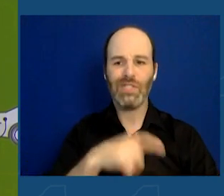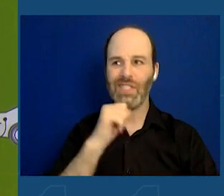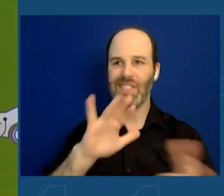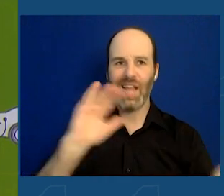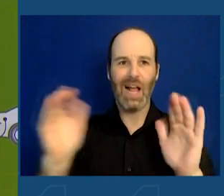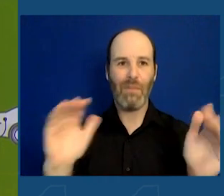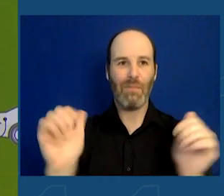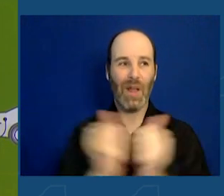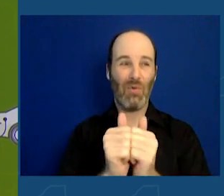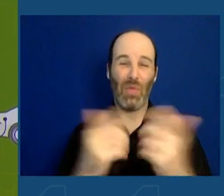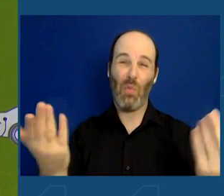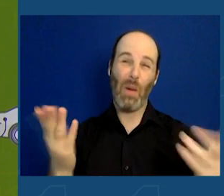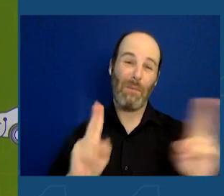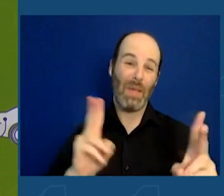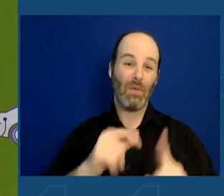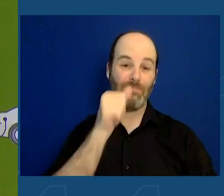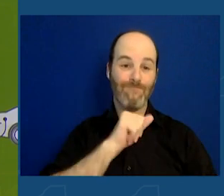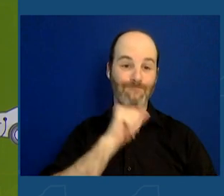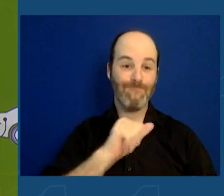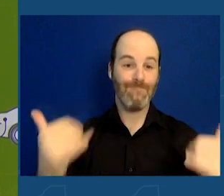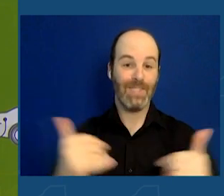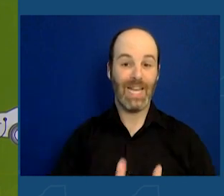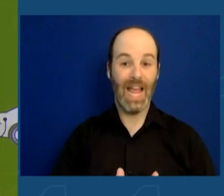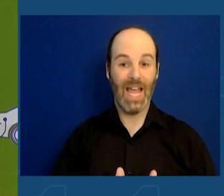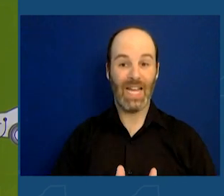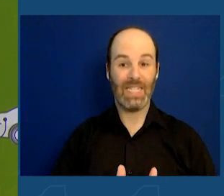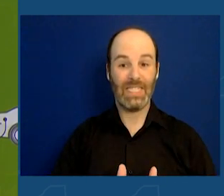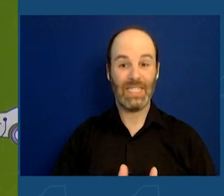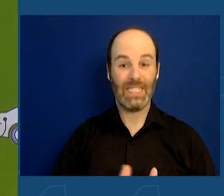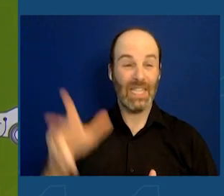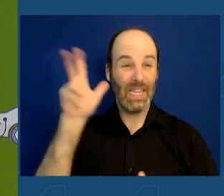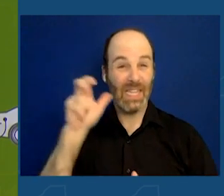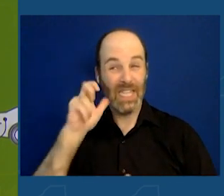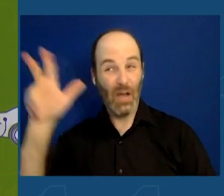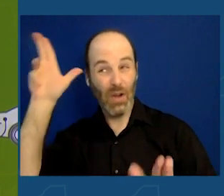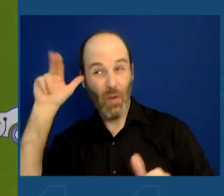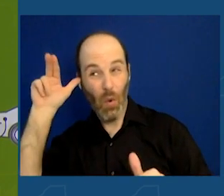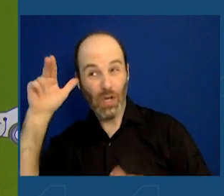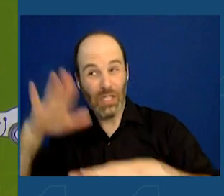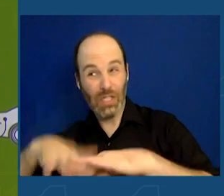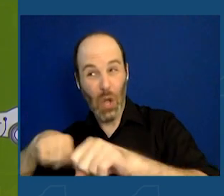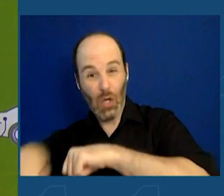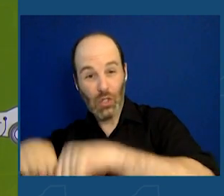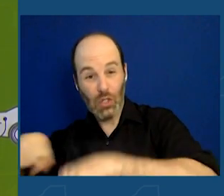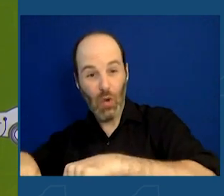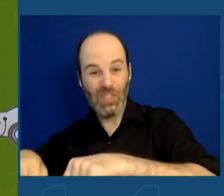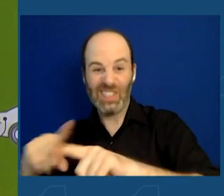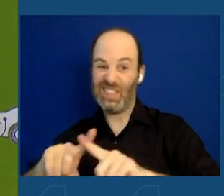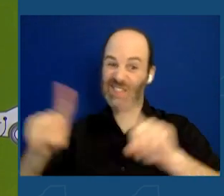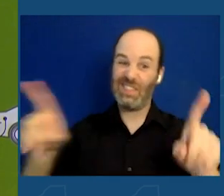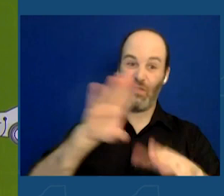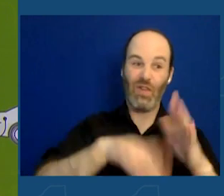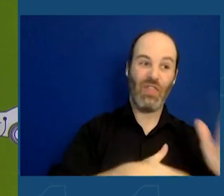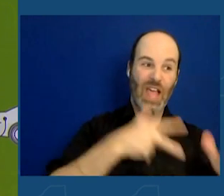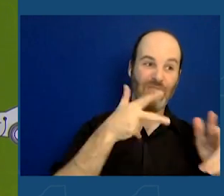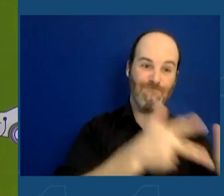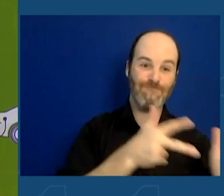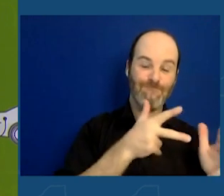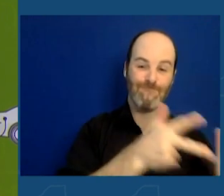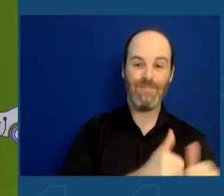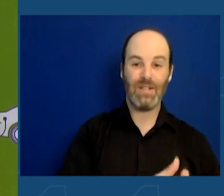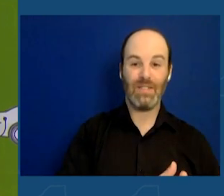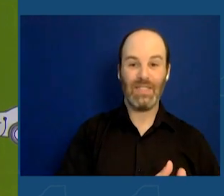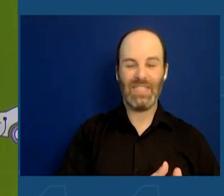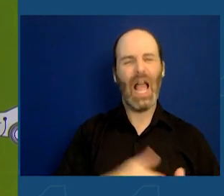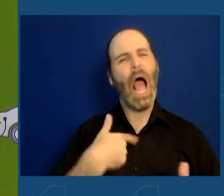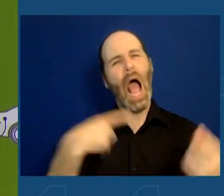dealing with today. The clicking sound of hooves on cobblestone is vastly different. than what happens when large semi-tractors